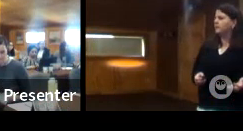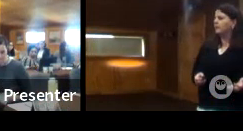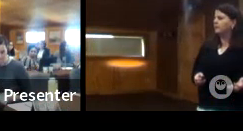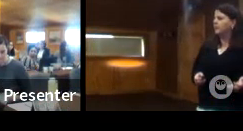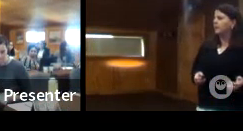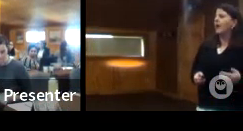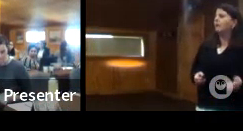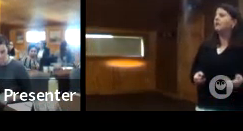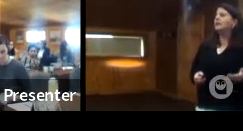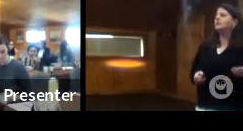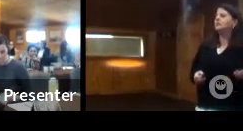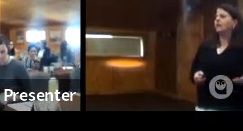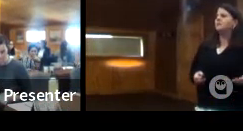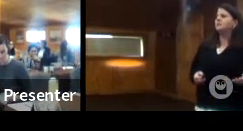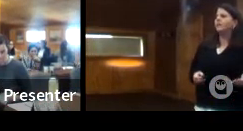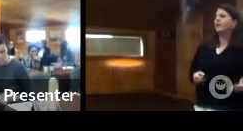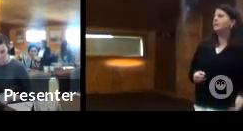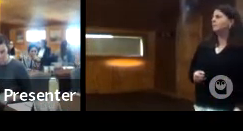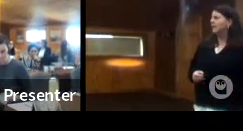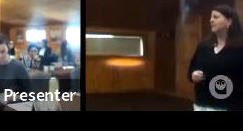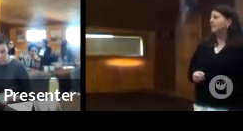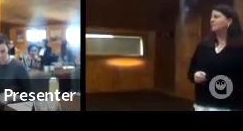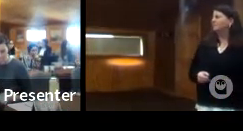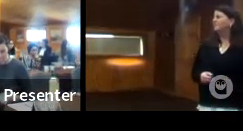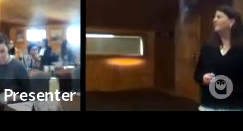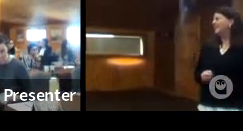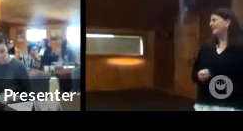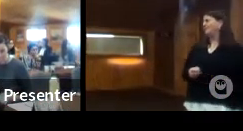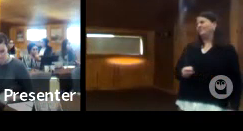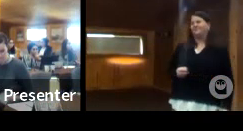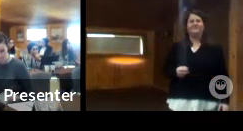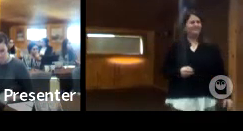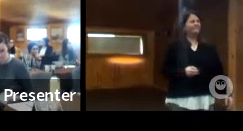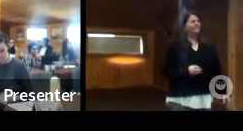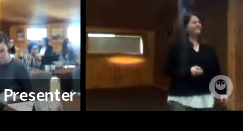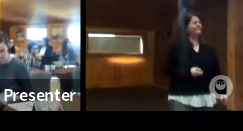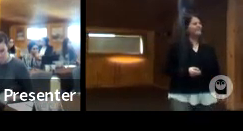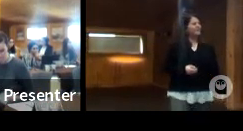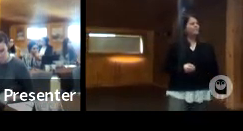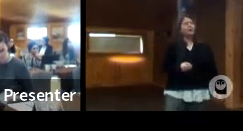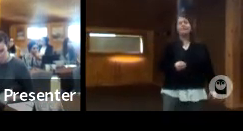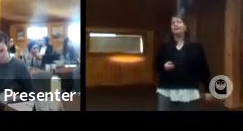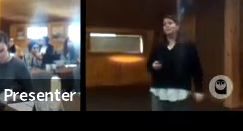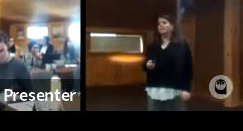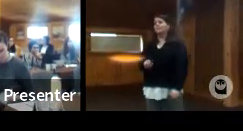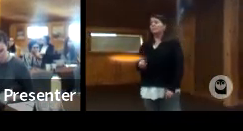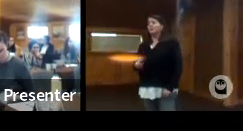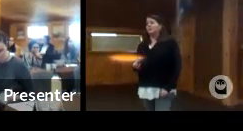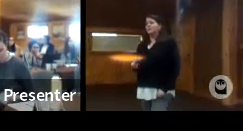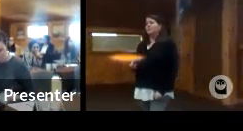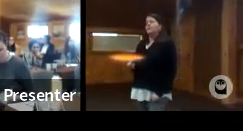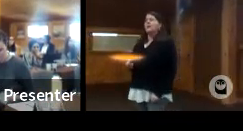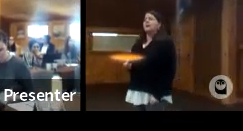that makes sense to them? How can I describe this in a way that has meaning to them? Thank you. Body language